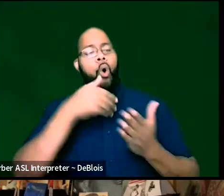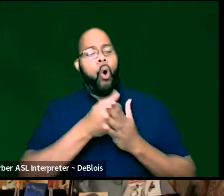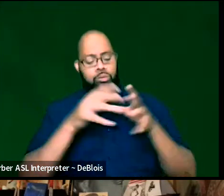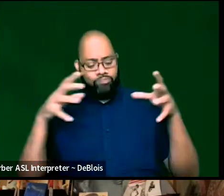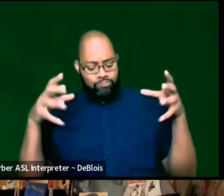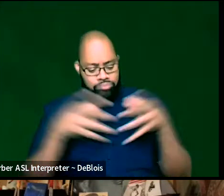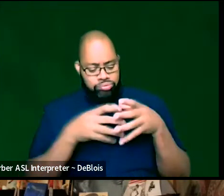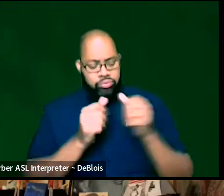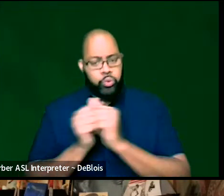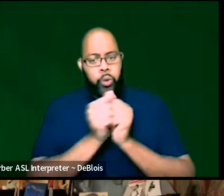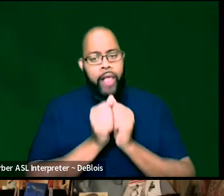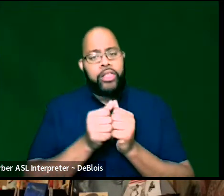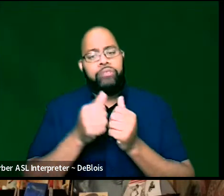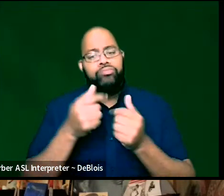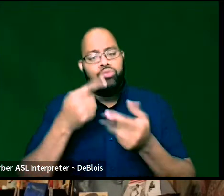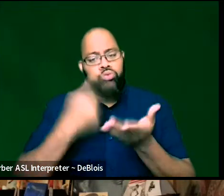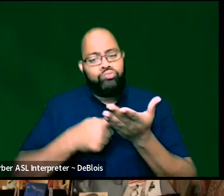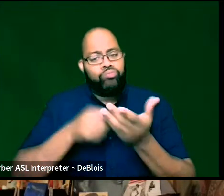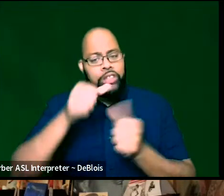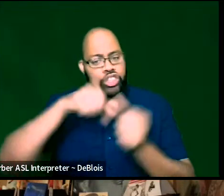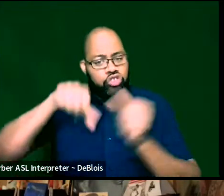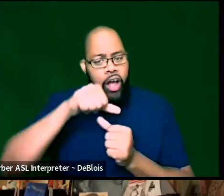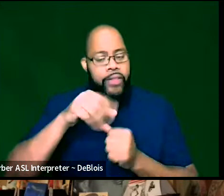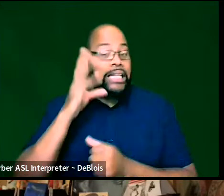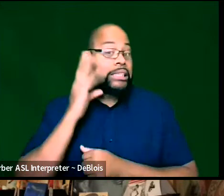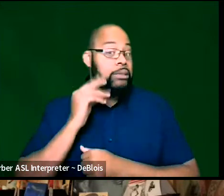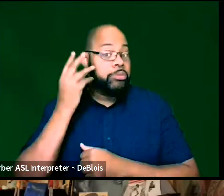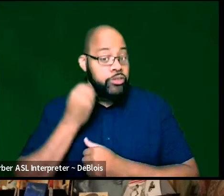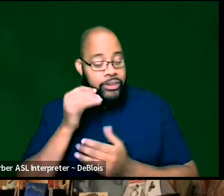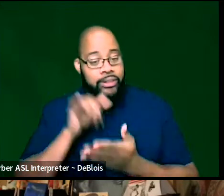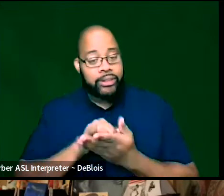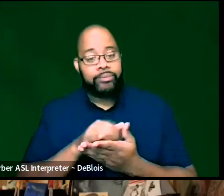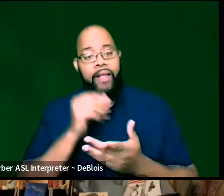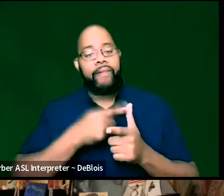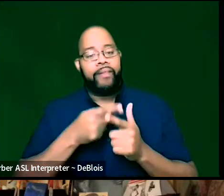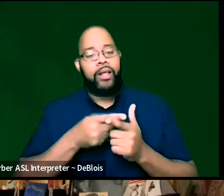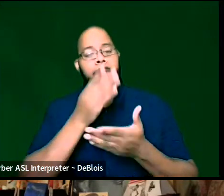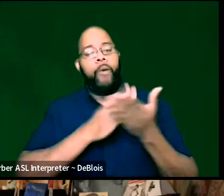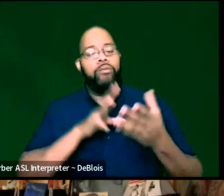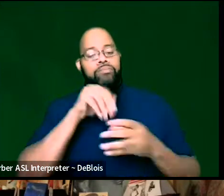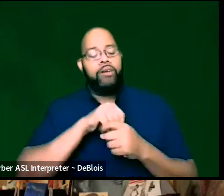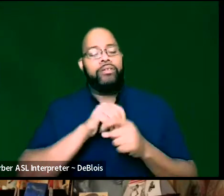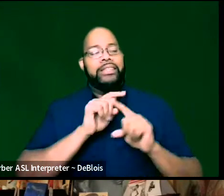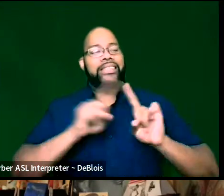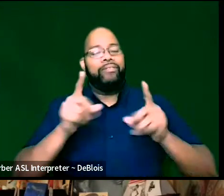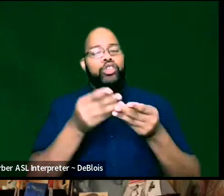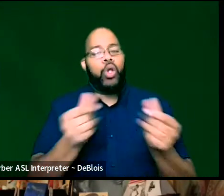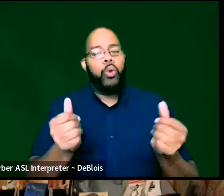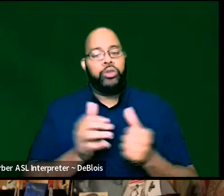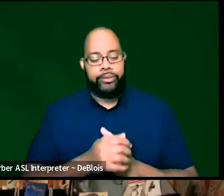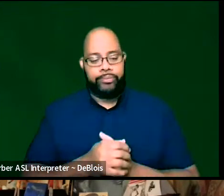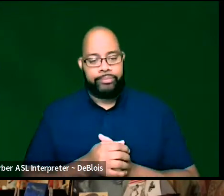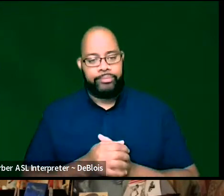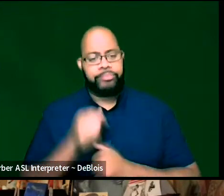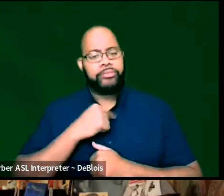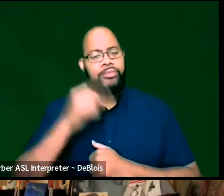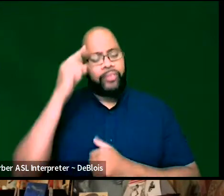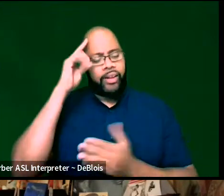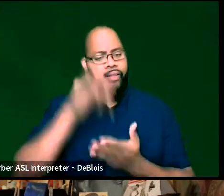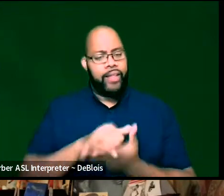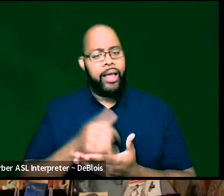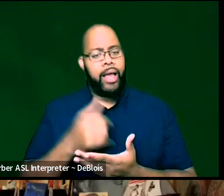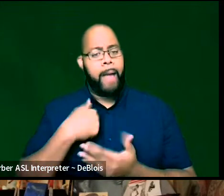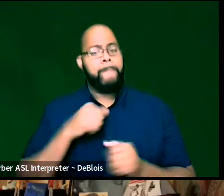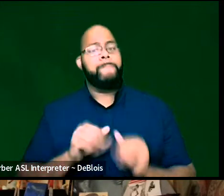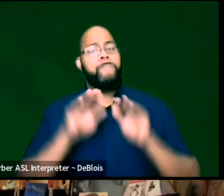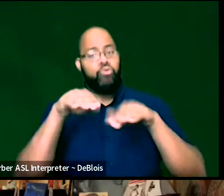coming together, talking with one another, experiencing it, and then being a part of different solutions. I think I'm a